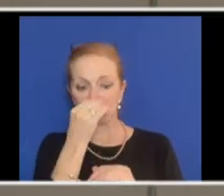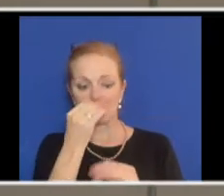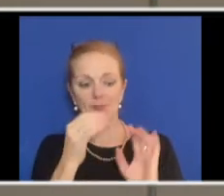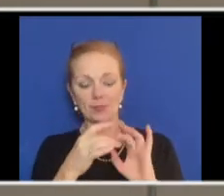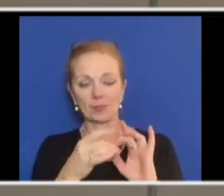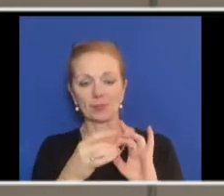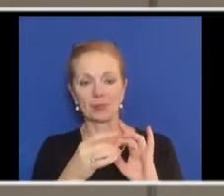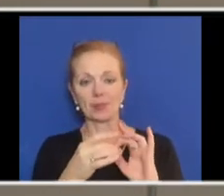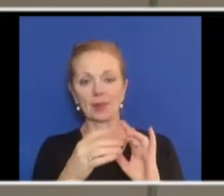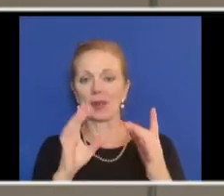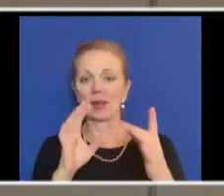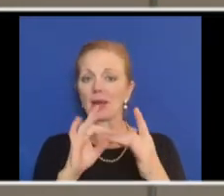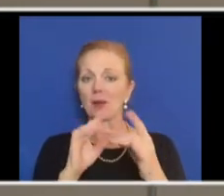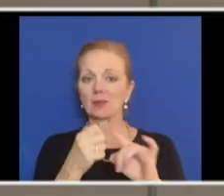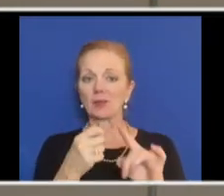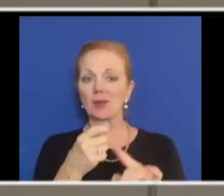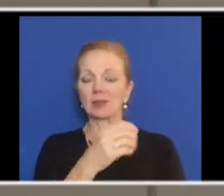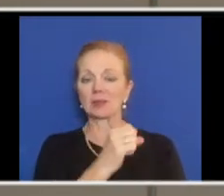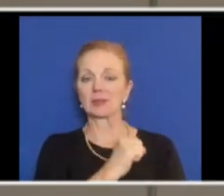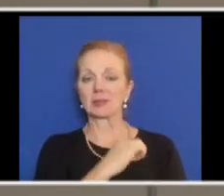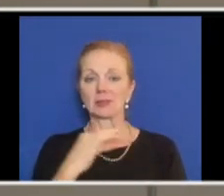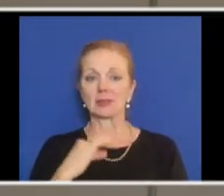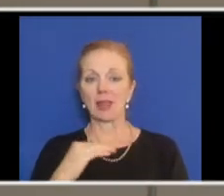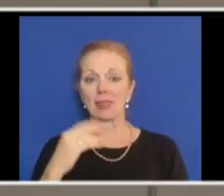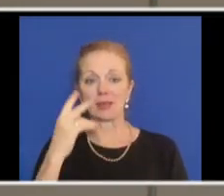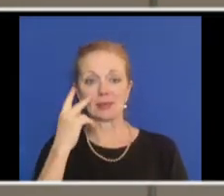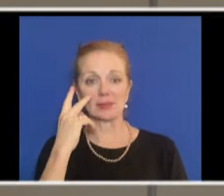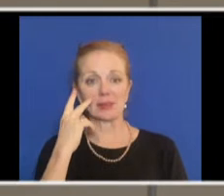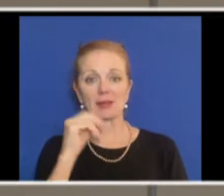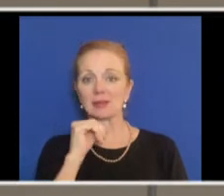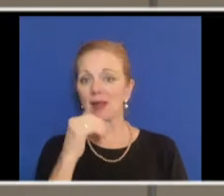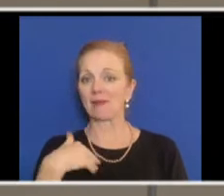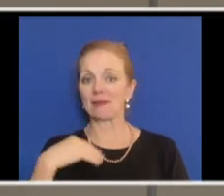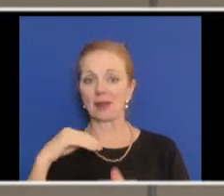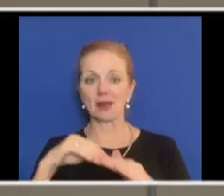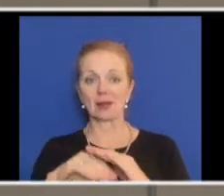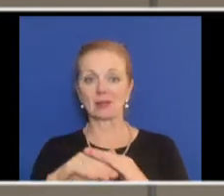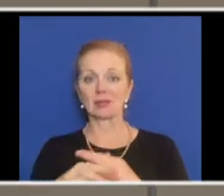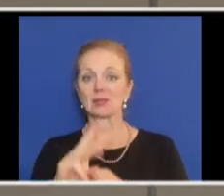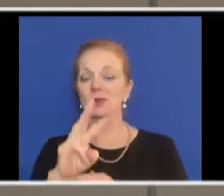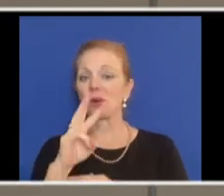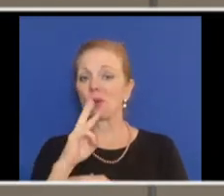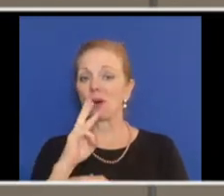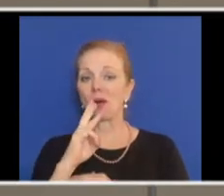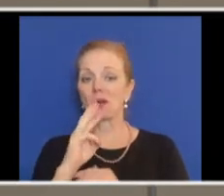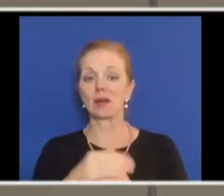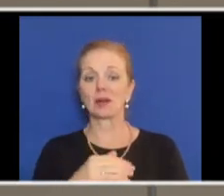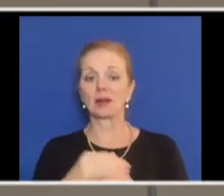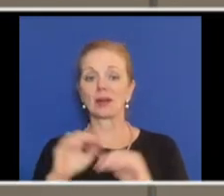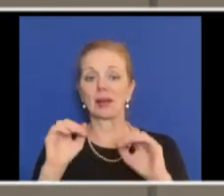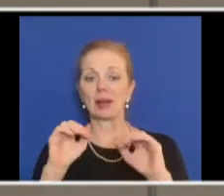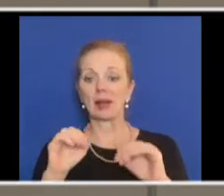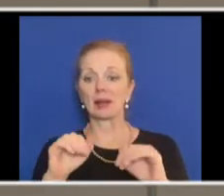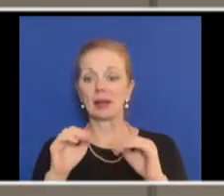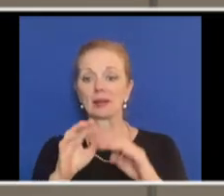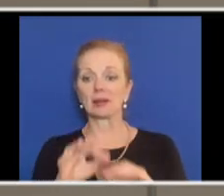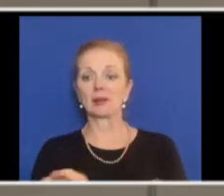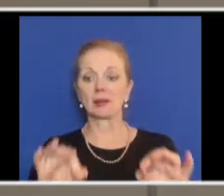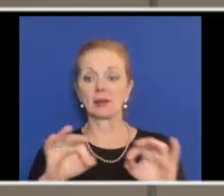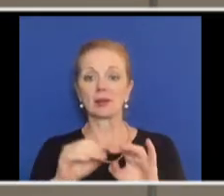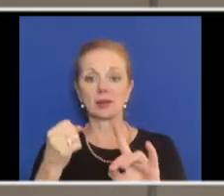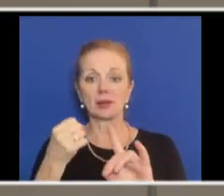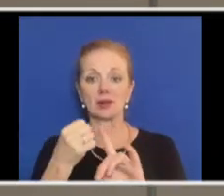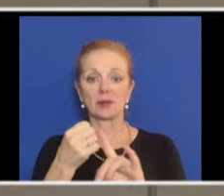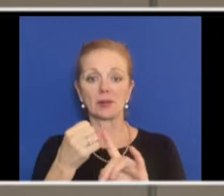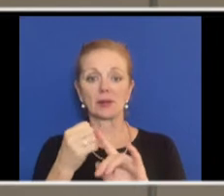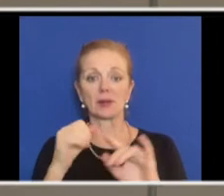the comments from staff the site does not have access to water and could significantly impact the capacity